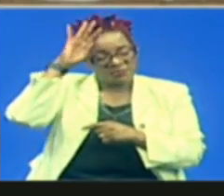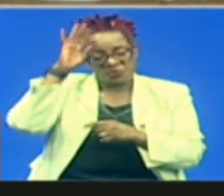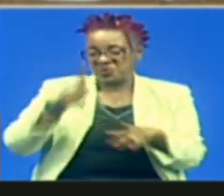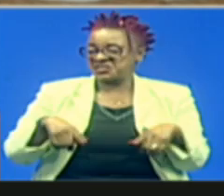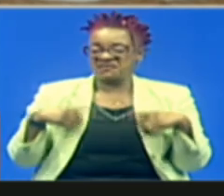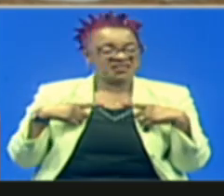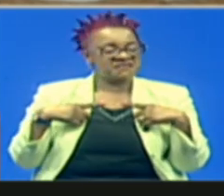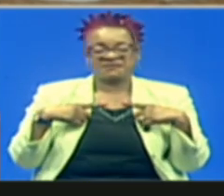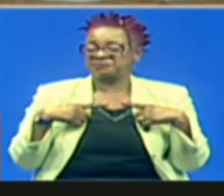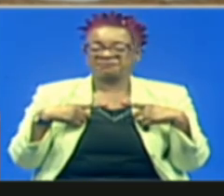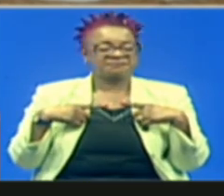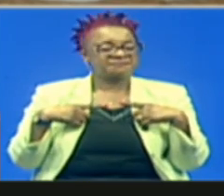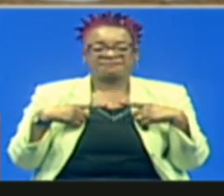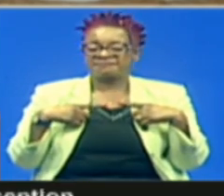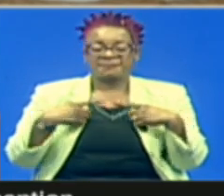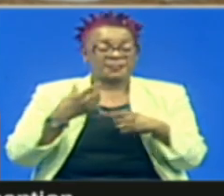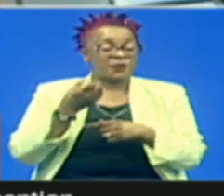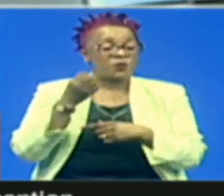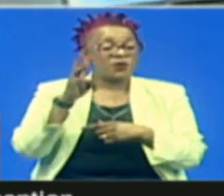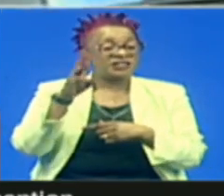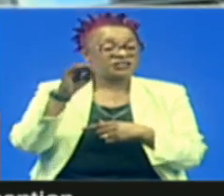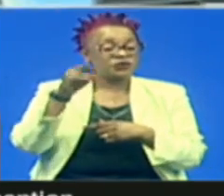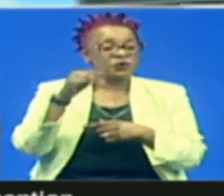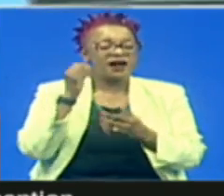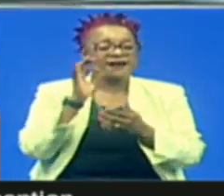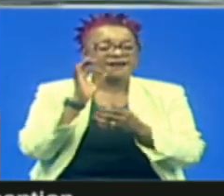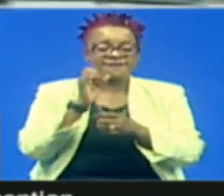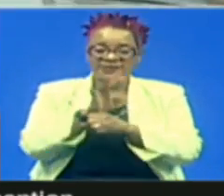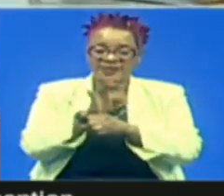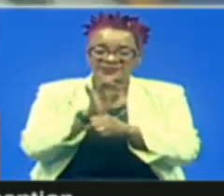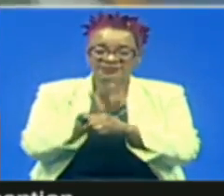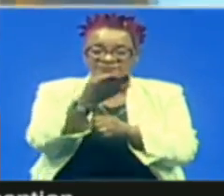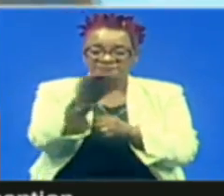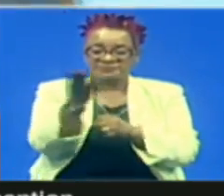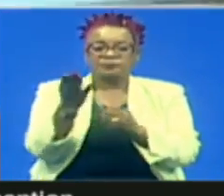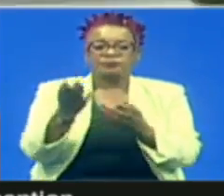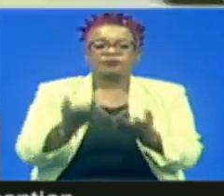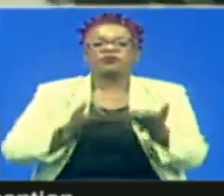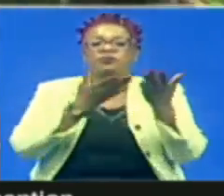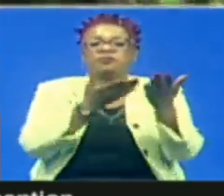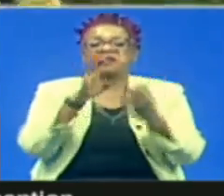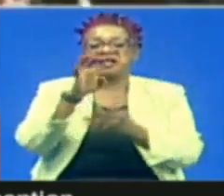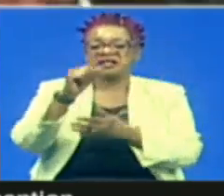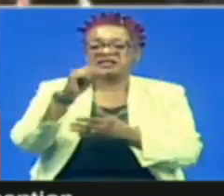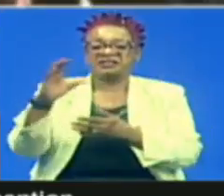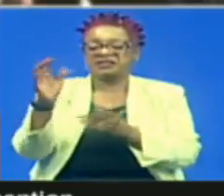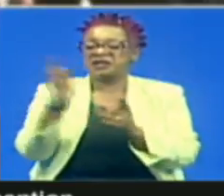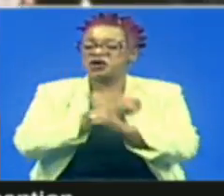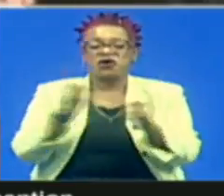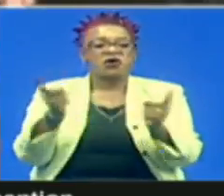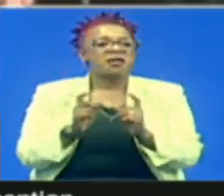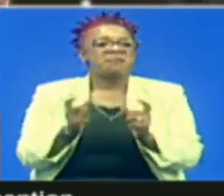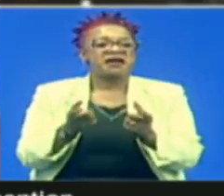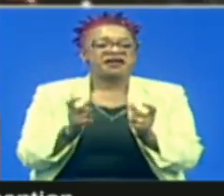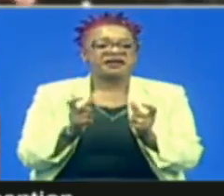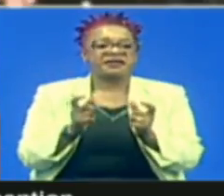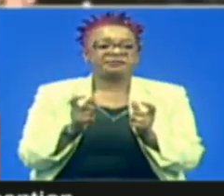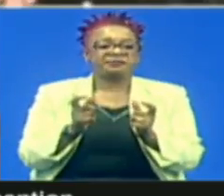for comment, Waititu advised Faith Njeri to take her complaints to the EACC and not the media.